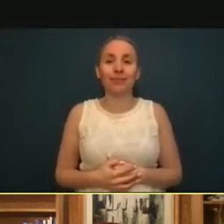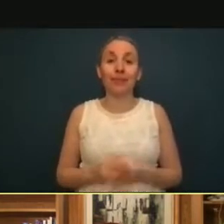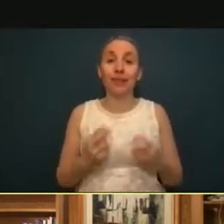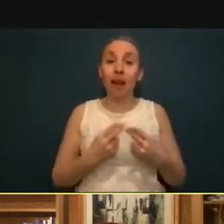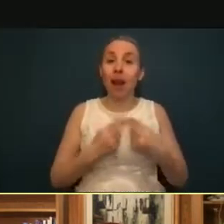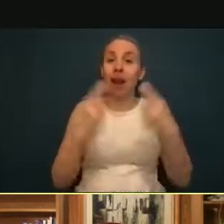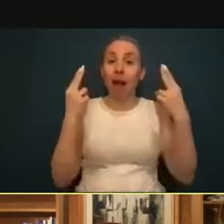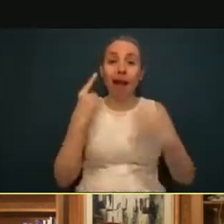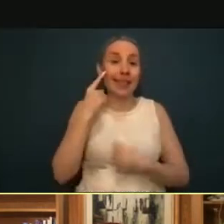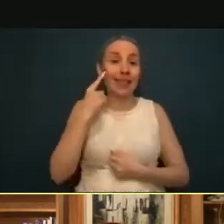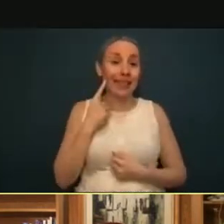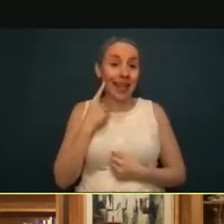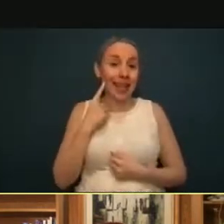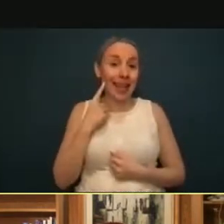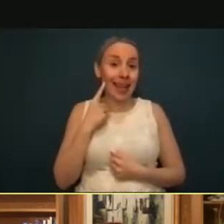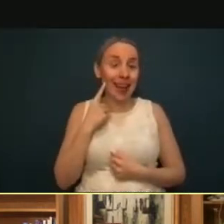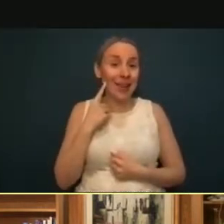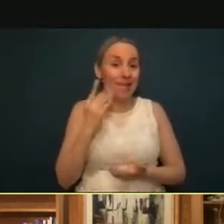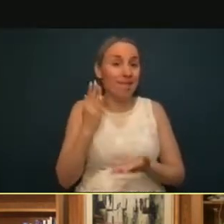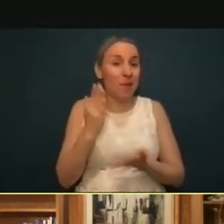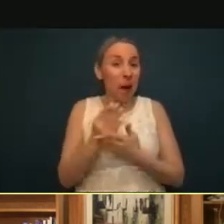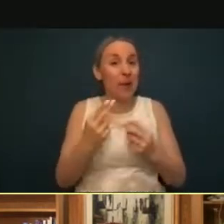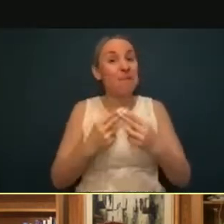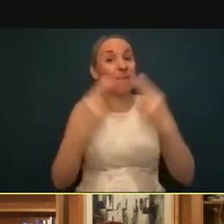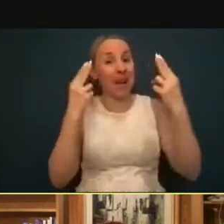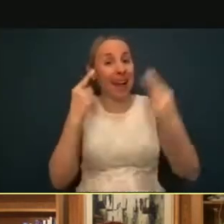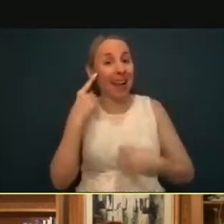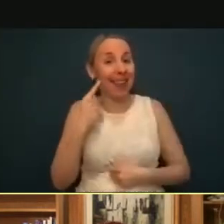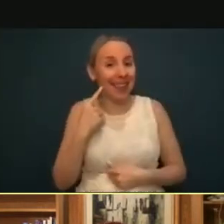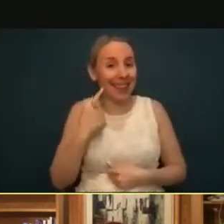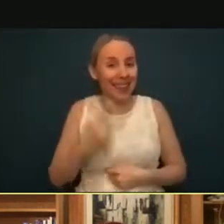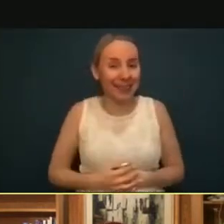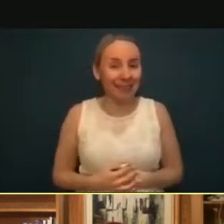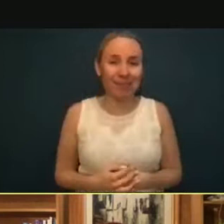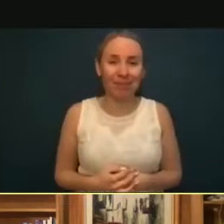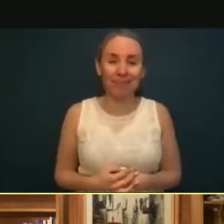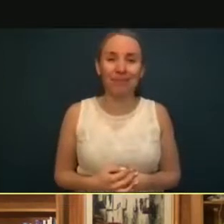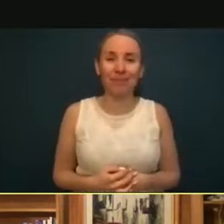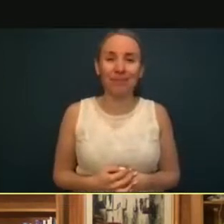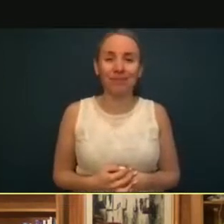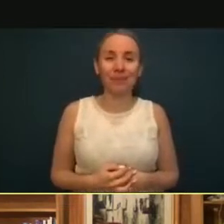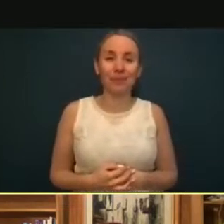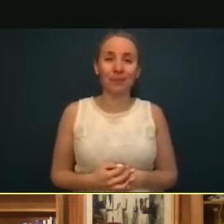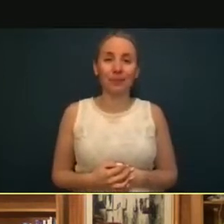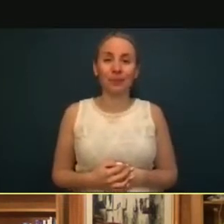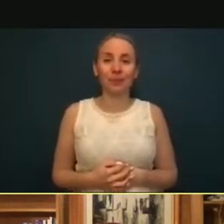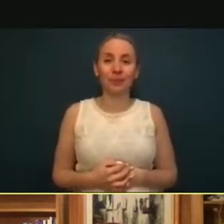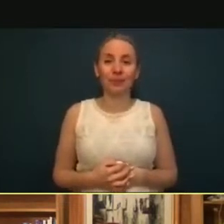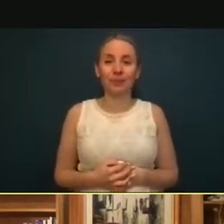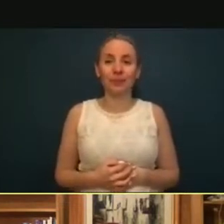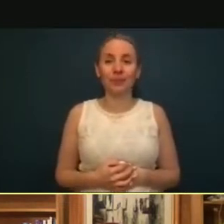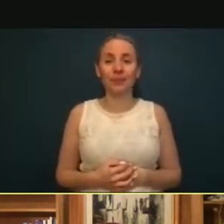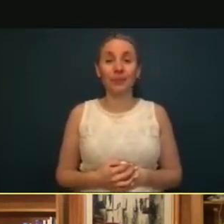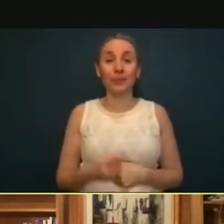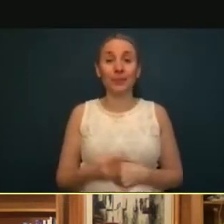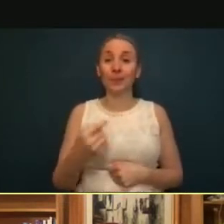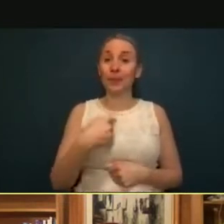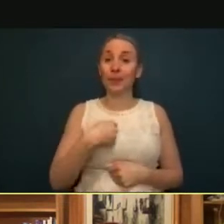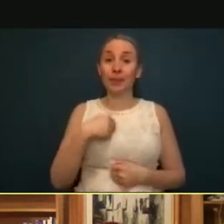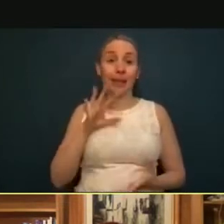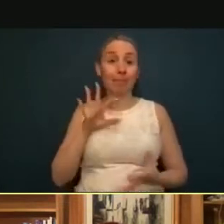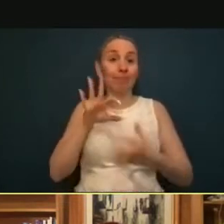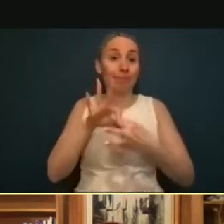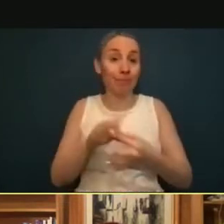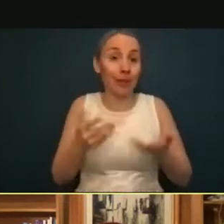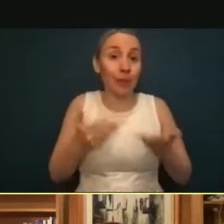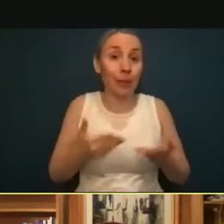skin, quite white, pale skin, and I'm joining today from a company